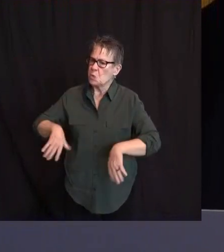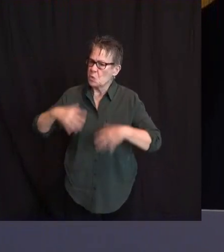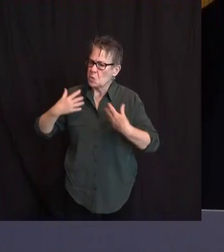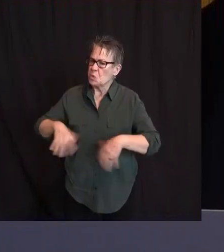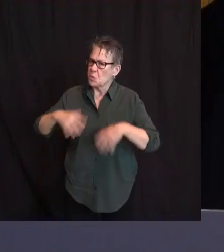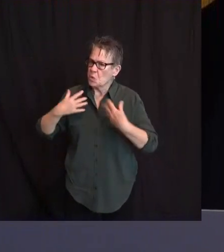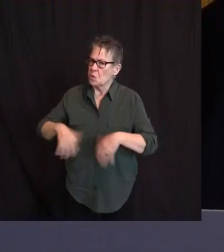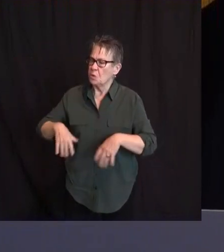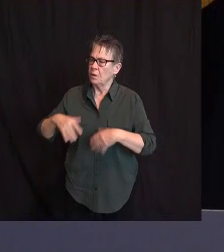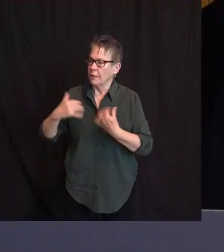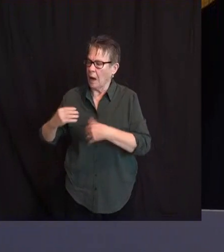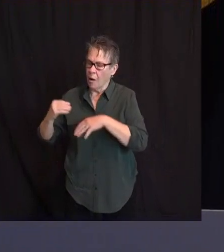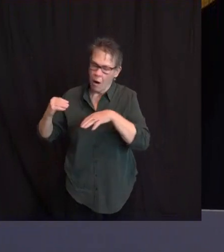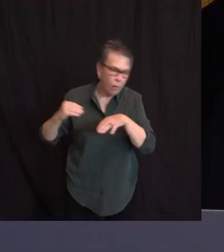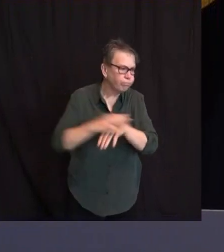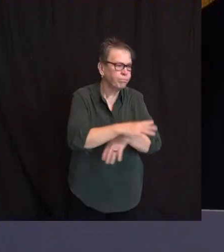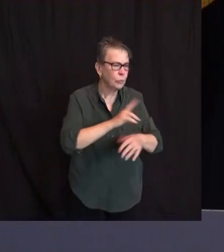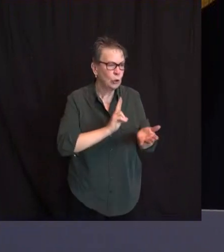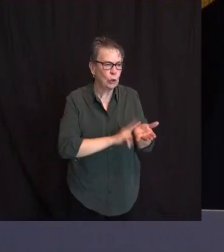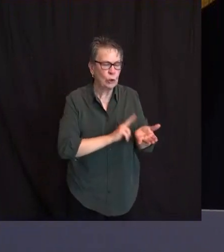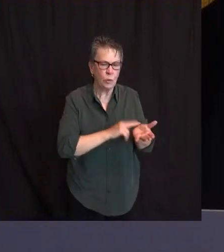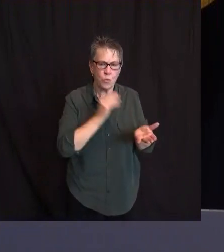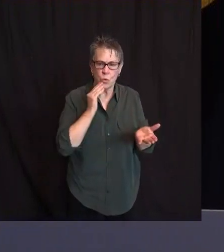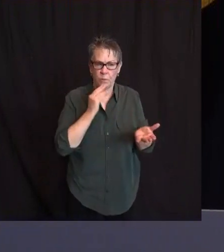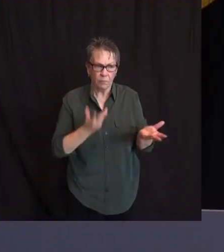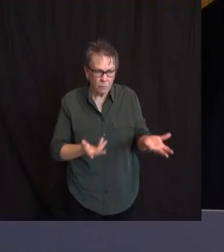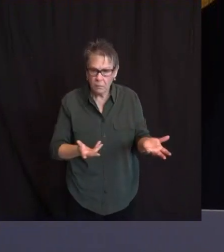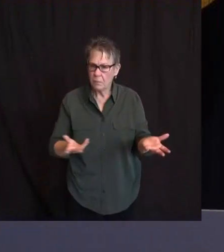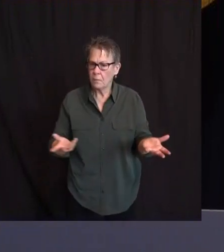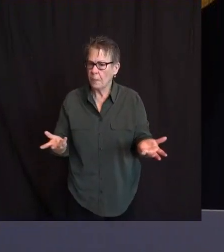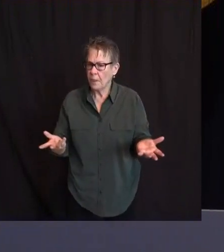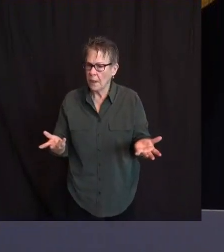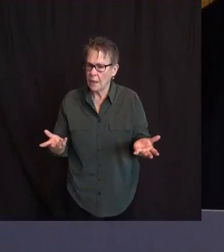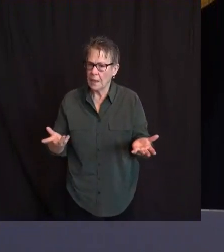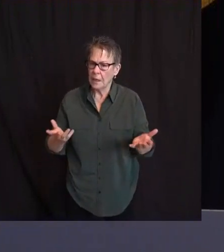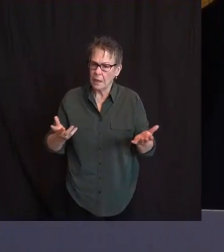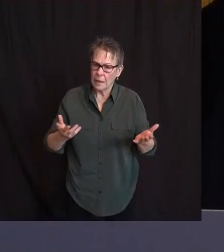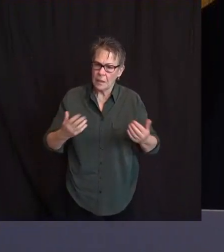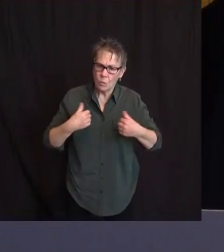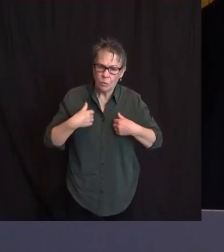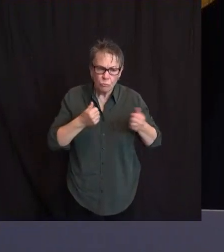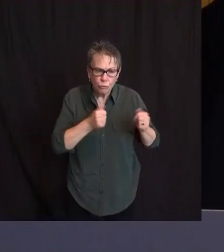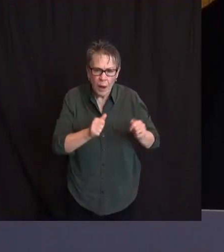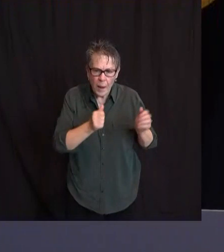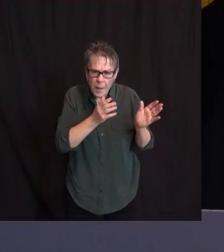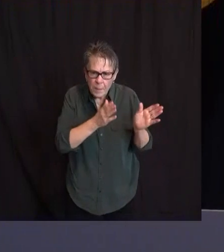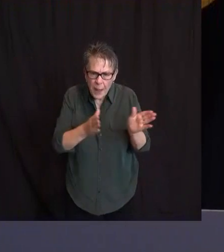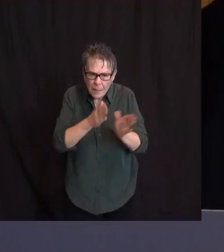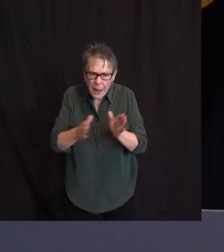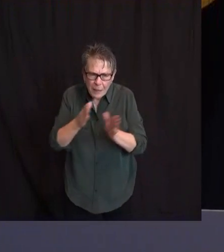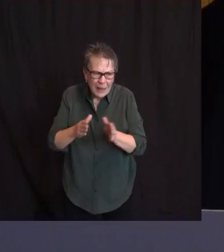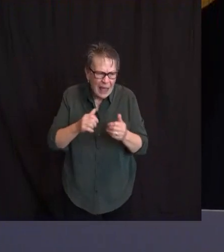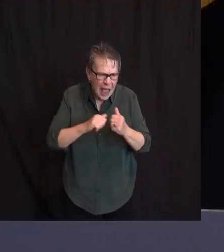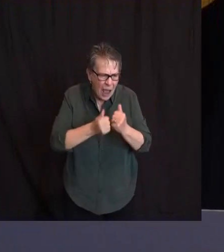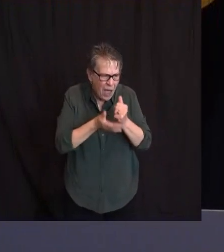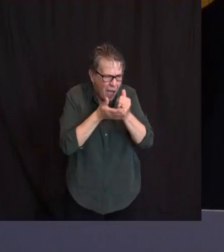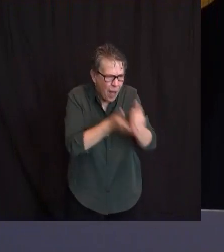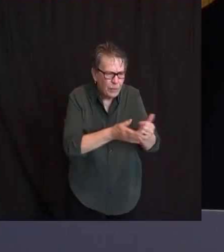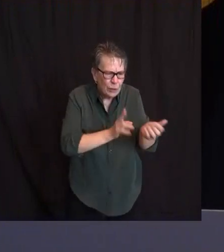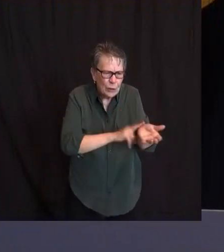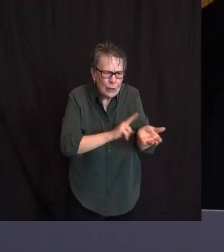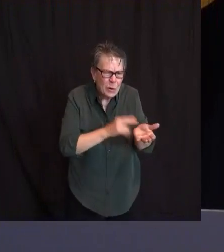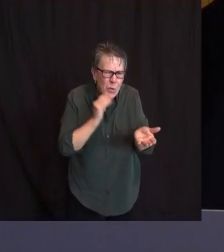homes experiencing large outbreaks and shortages of staff and equipment. Let me share with you